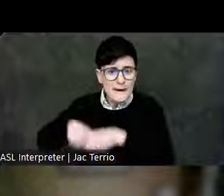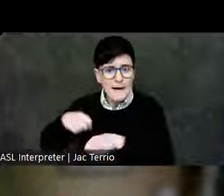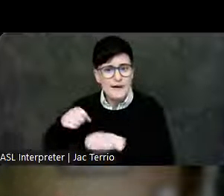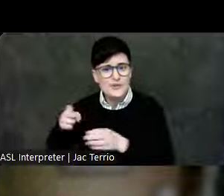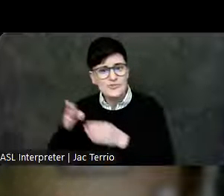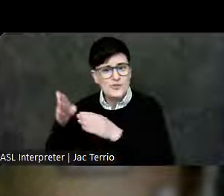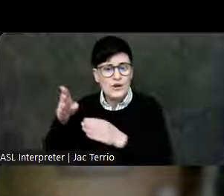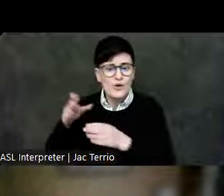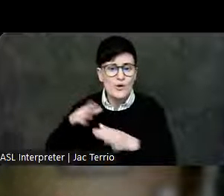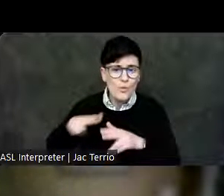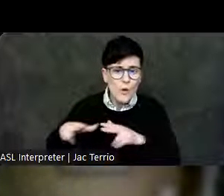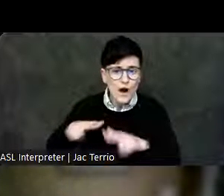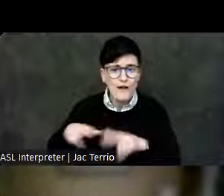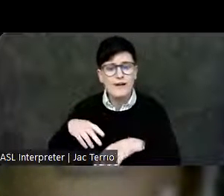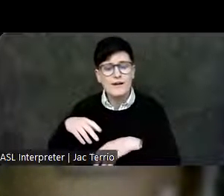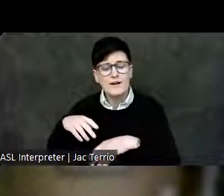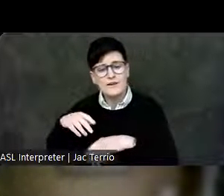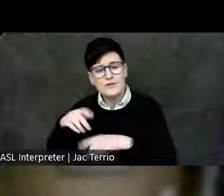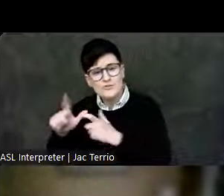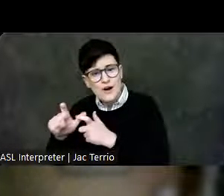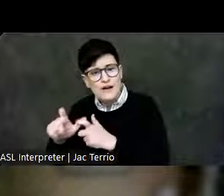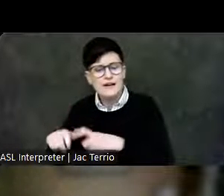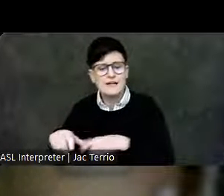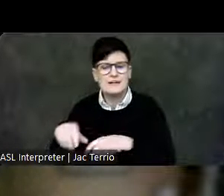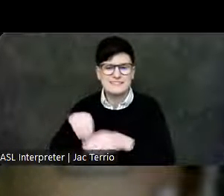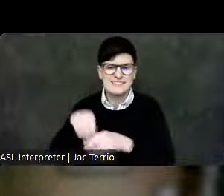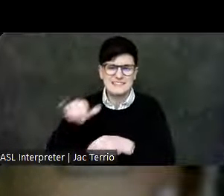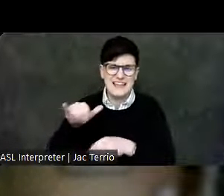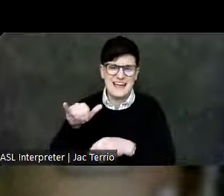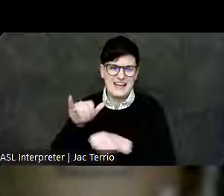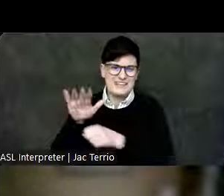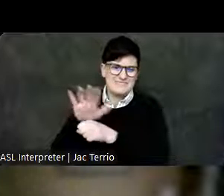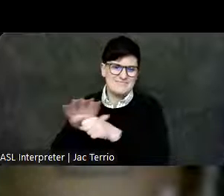that northeast area of Vermont, northwest, sorry.